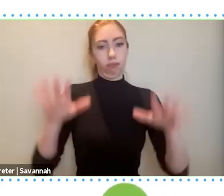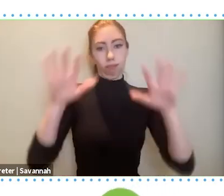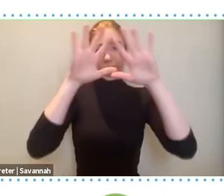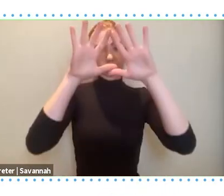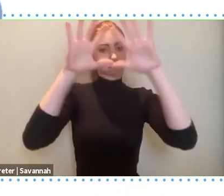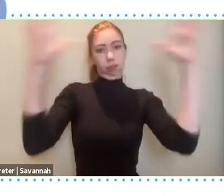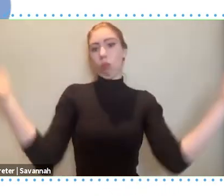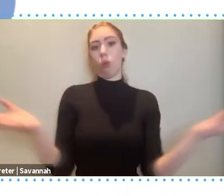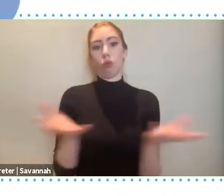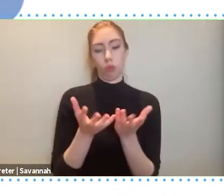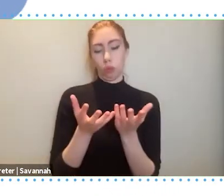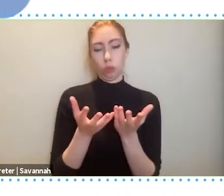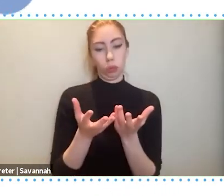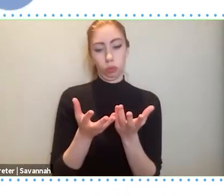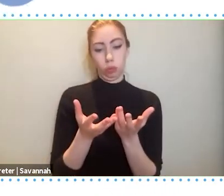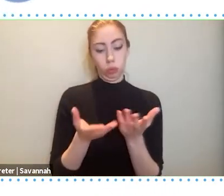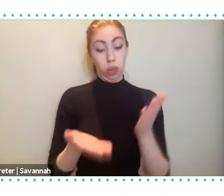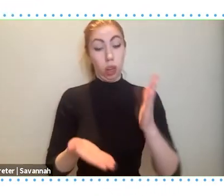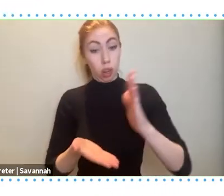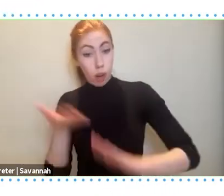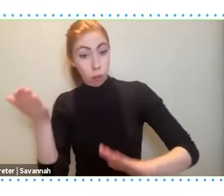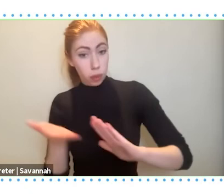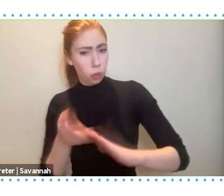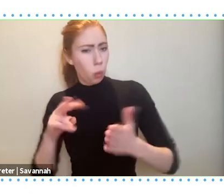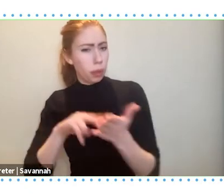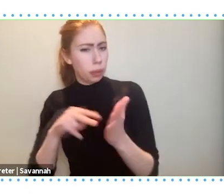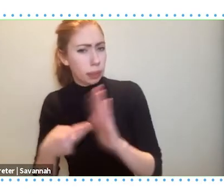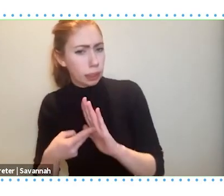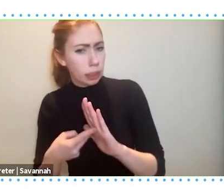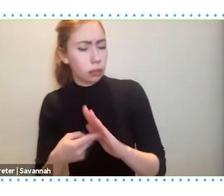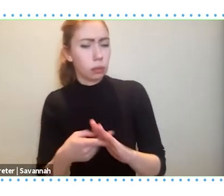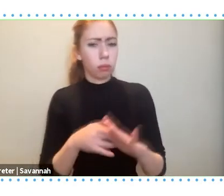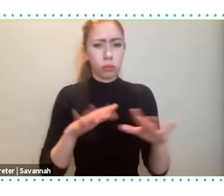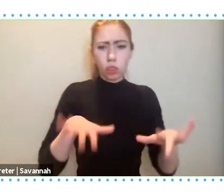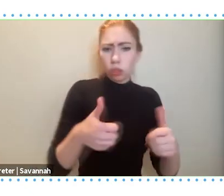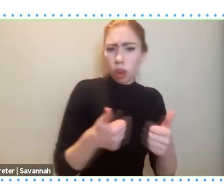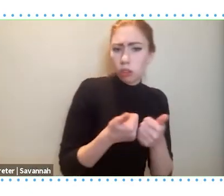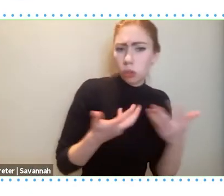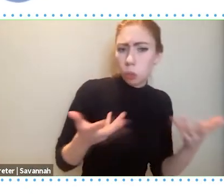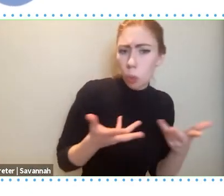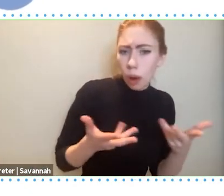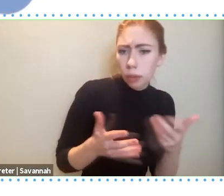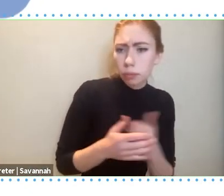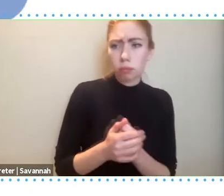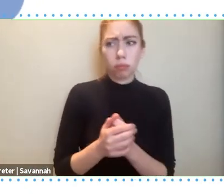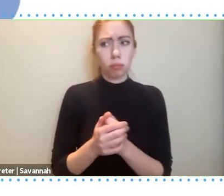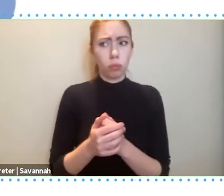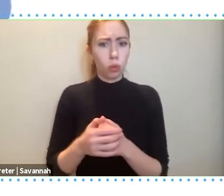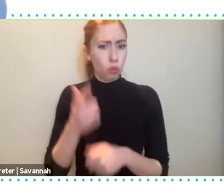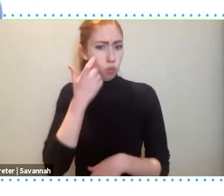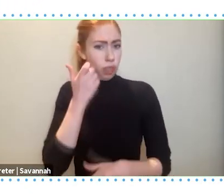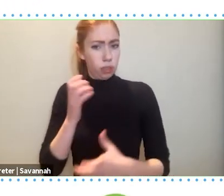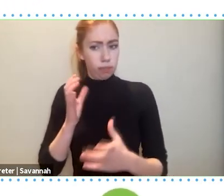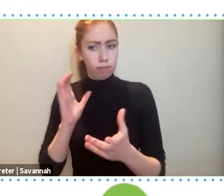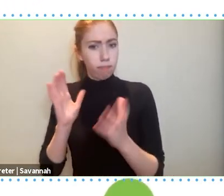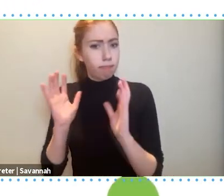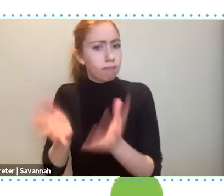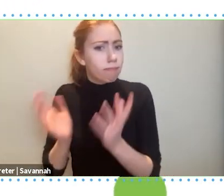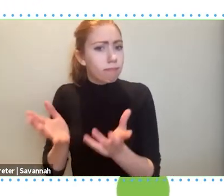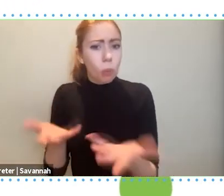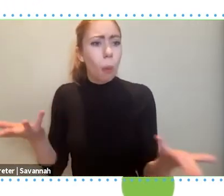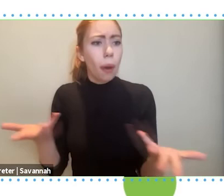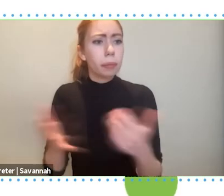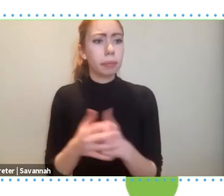about, what governance is, what the challenges are, what the conversations are of late. And then I'm going to hand this